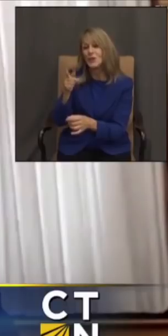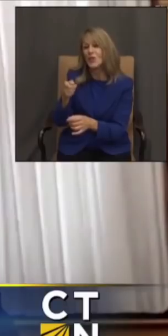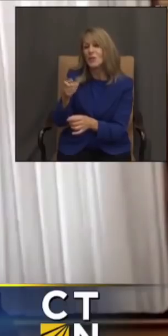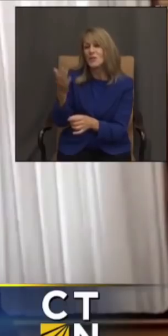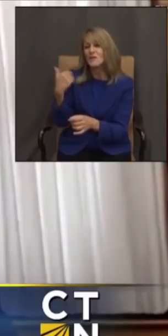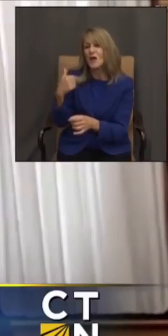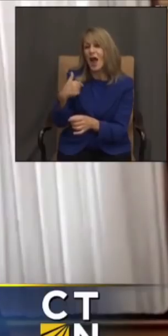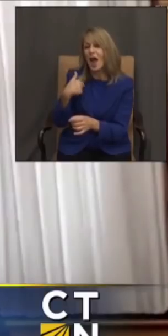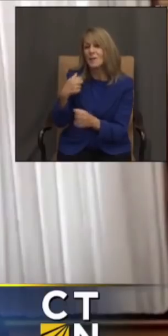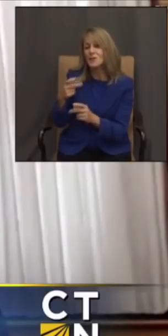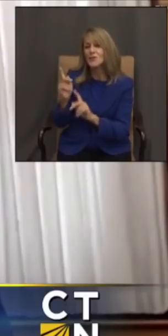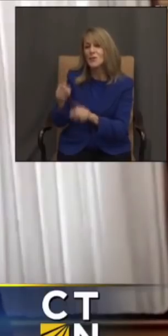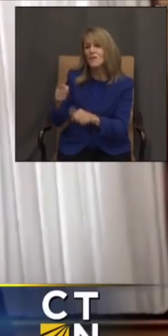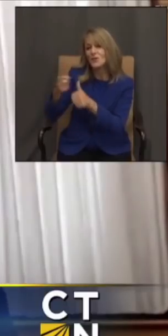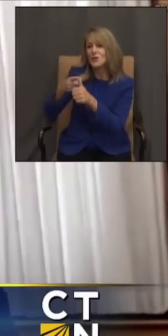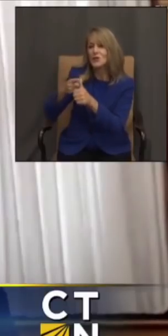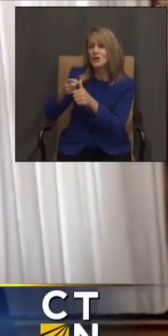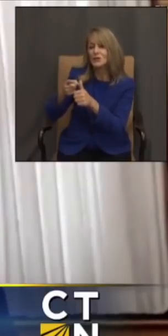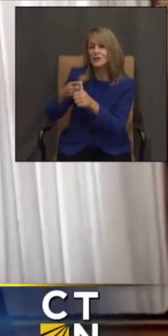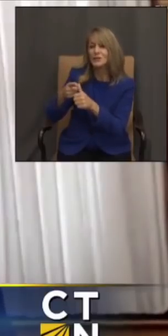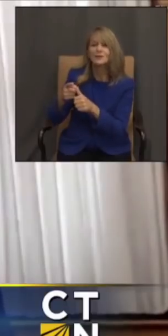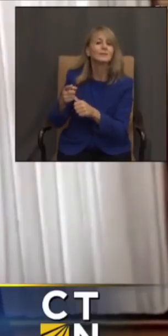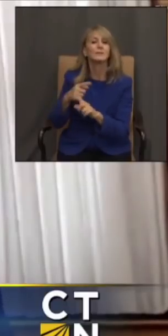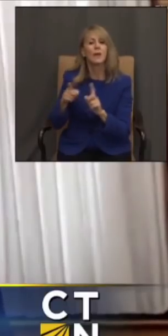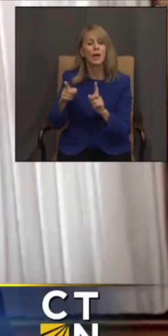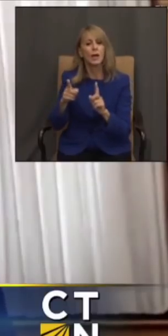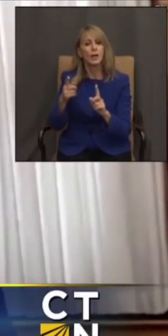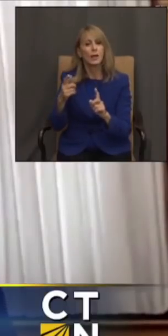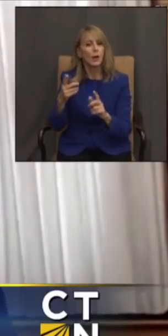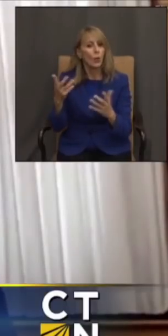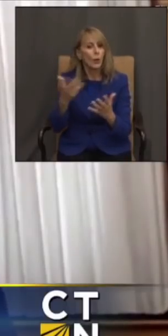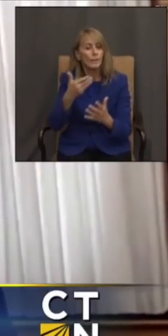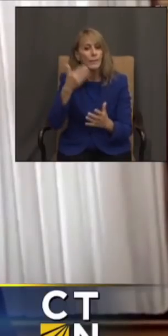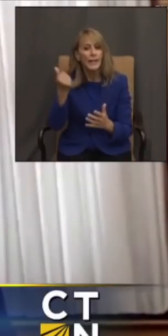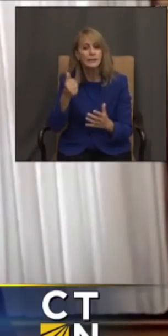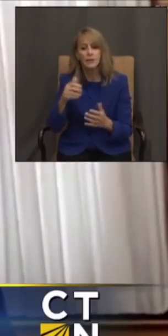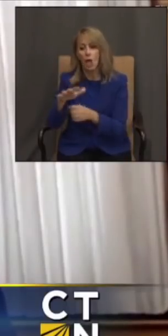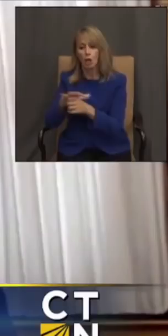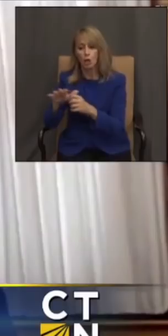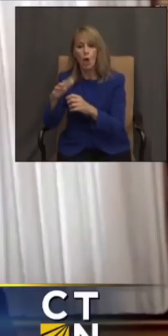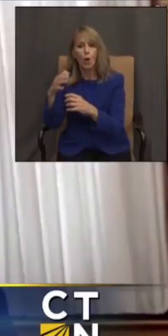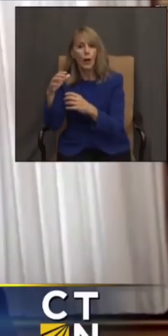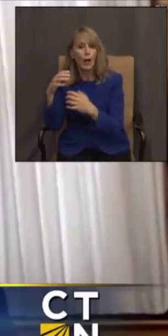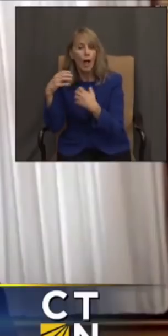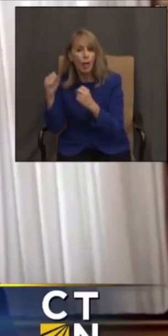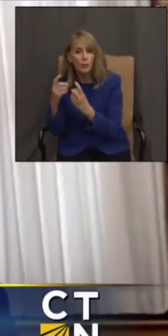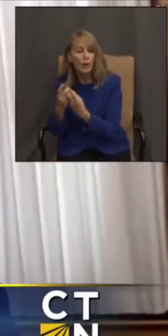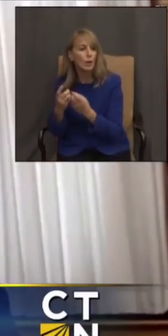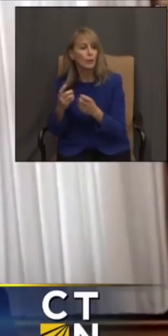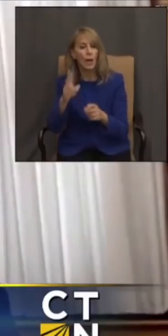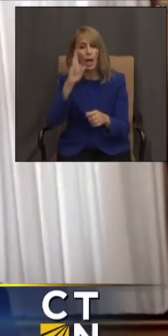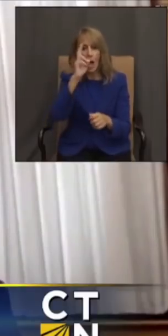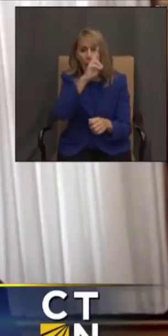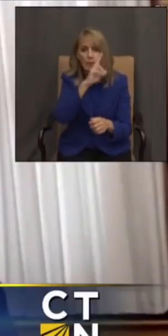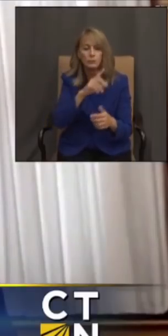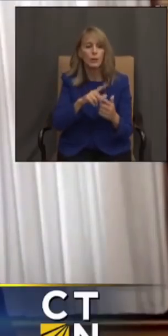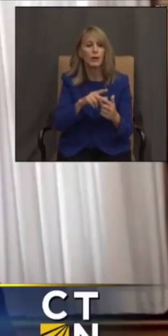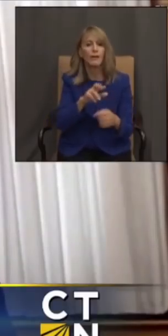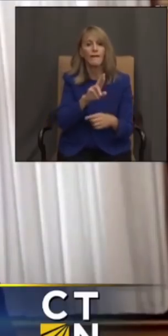think it's what we're seeing works really well is strong partnerships between local health, hospitals,